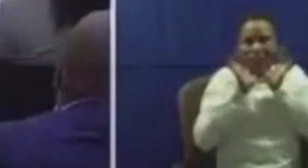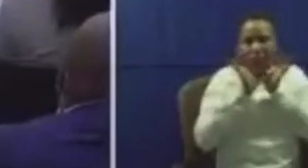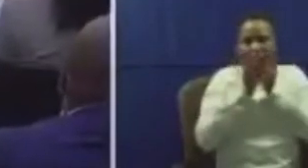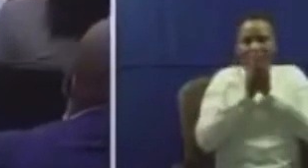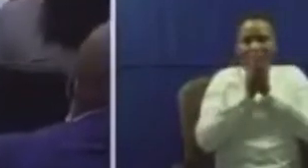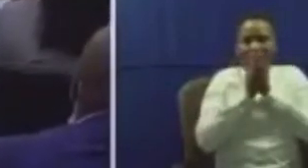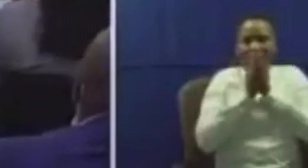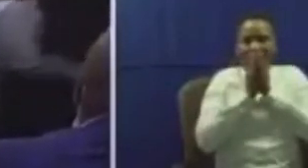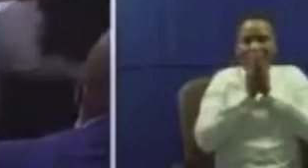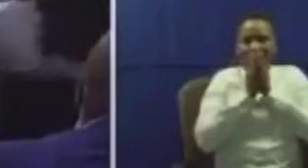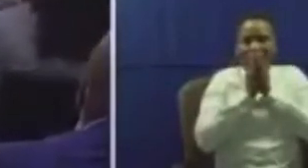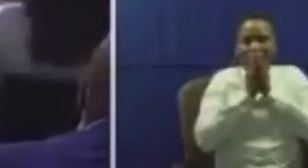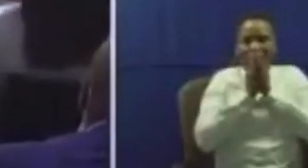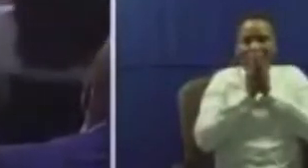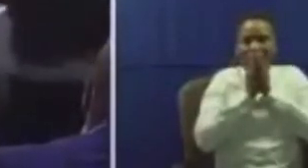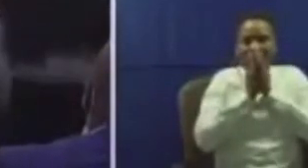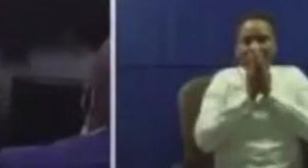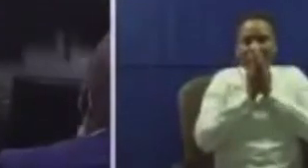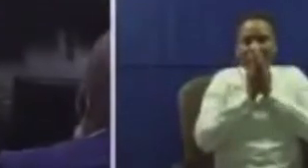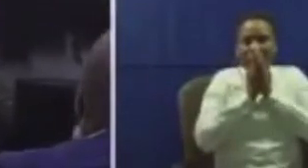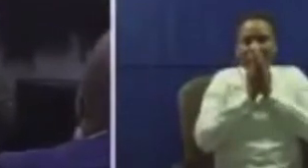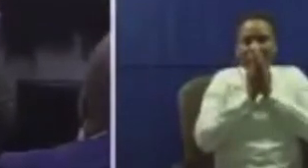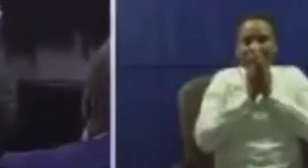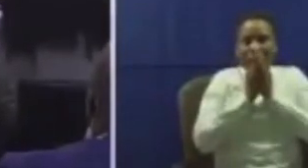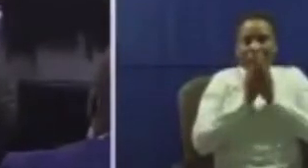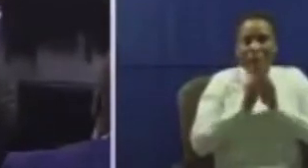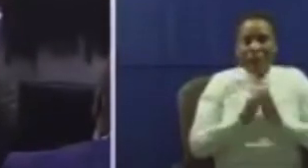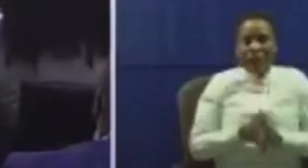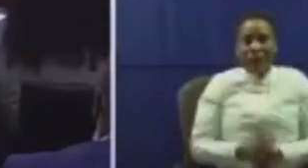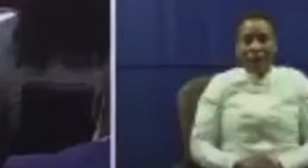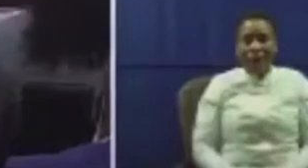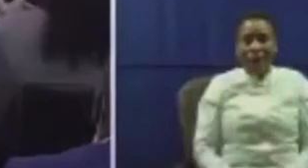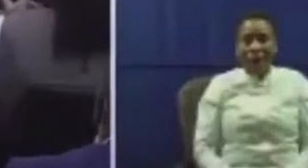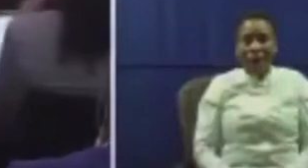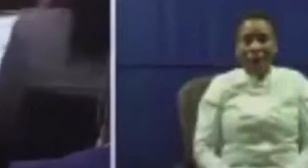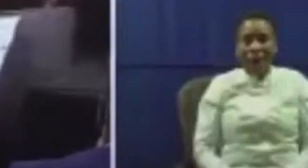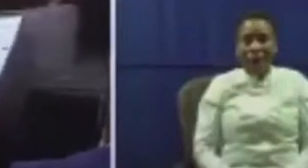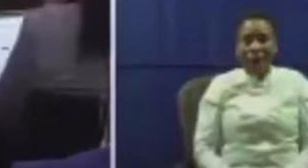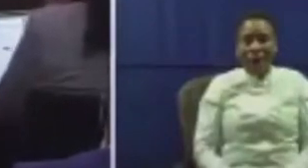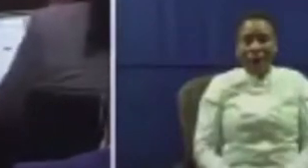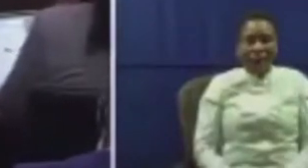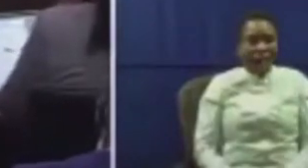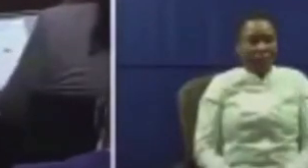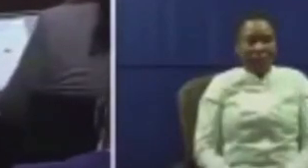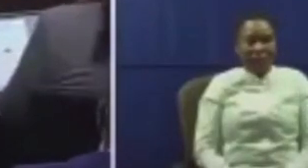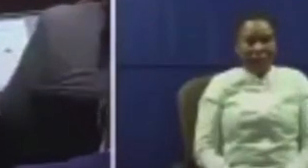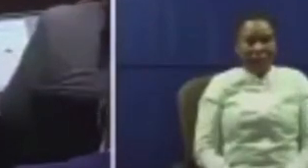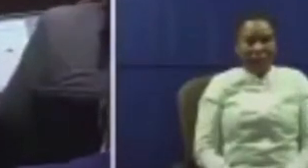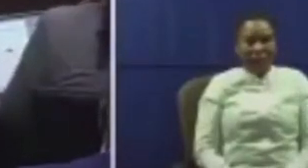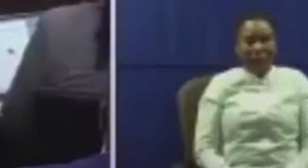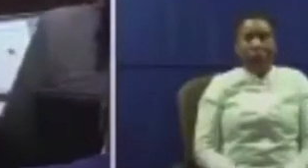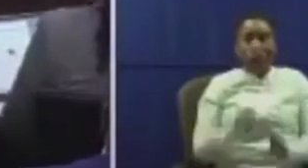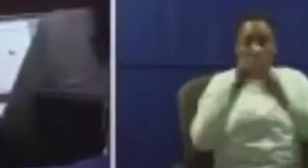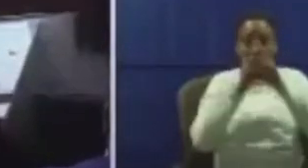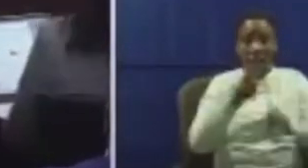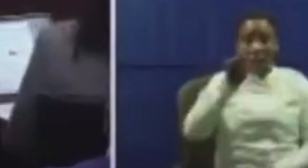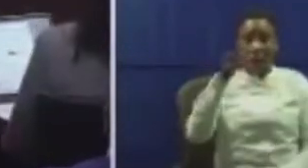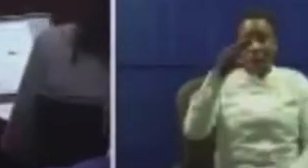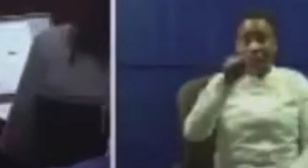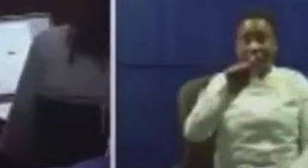Speaker, what is this thing you are doing now? Can you help me with the names? No, the one who was pouring water now. You are perpetuating the harassment of